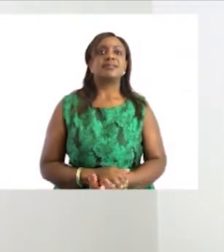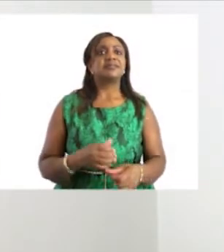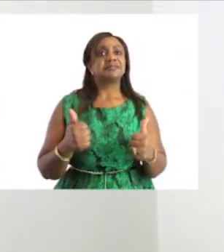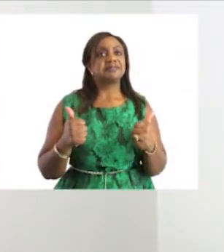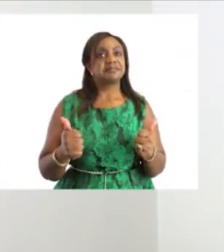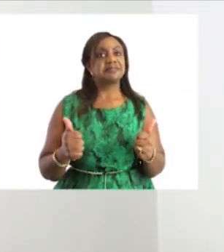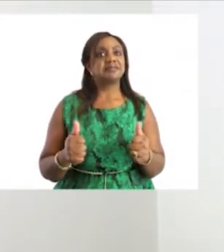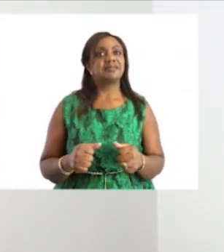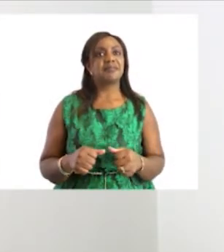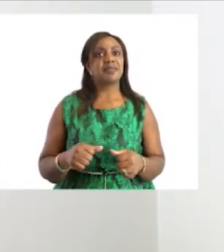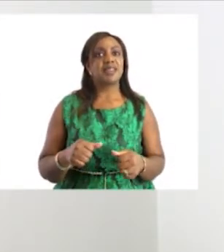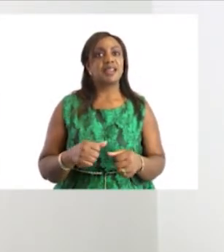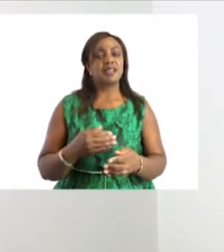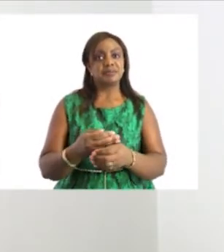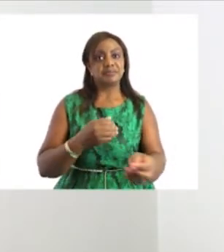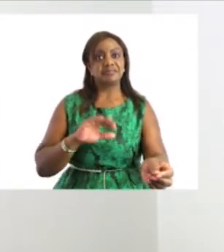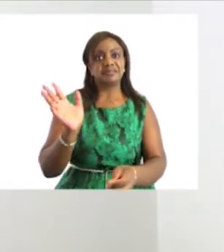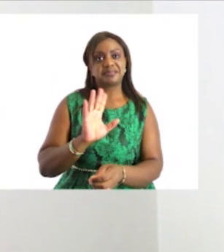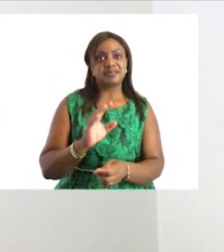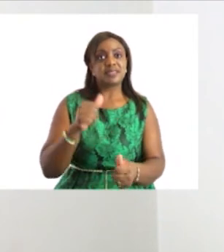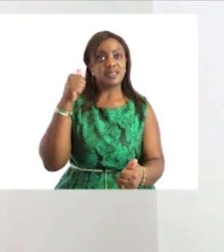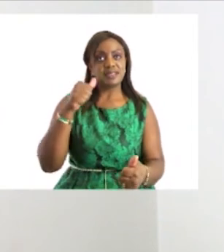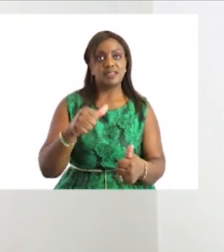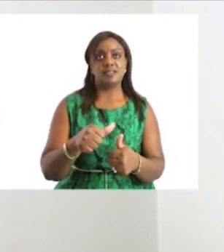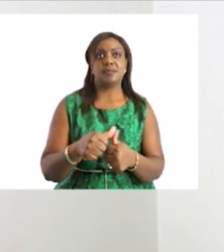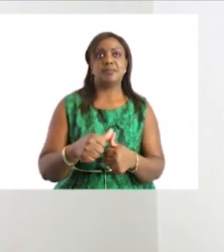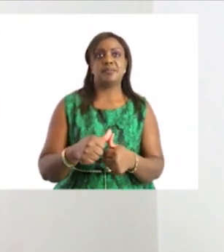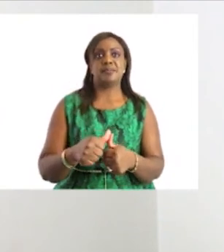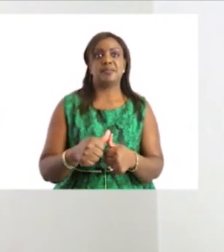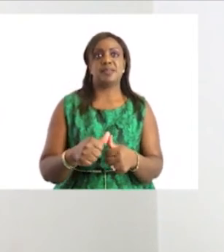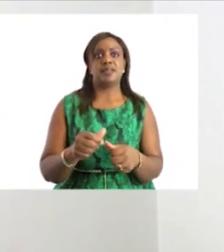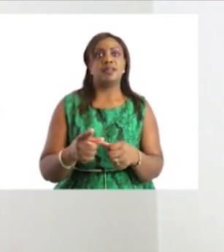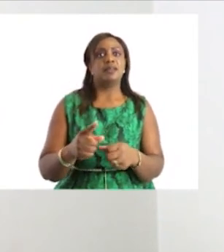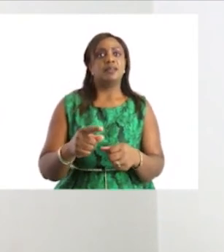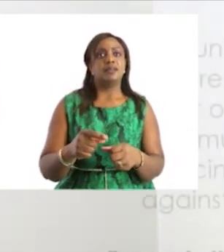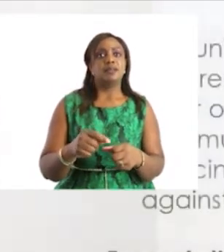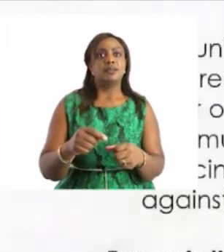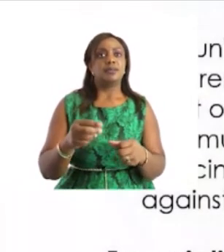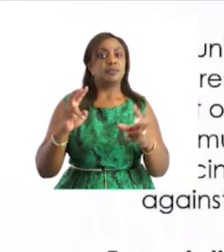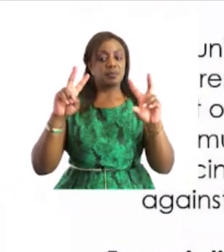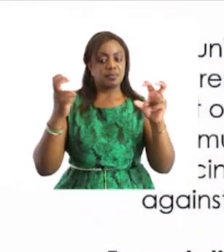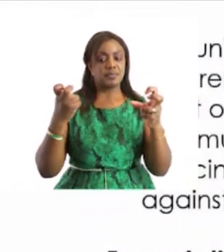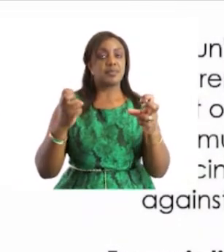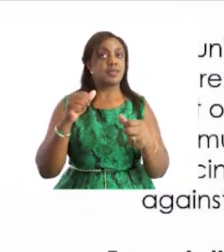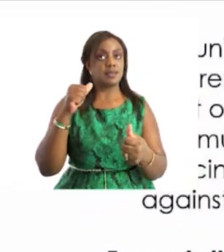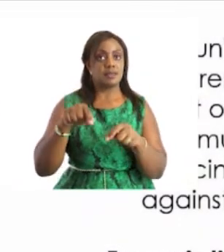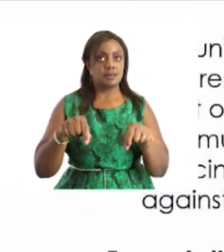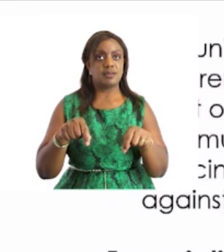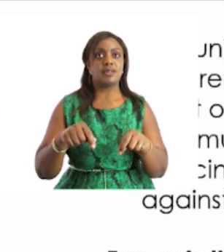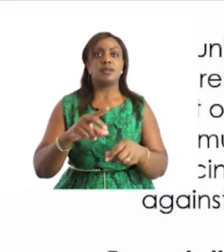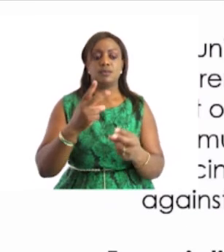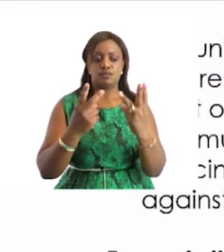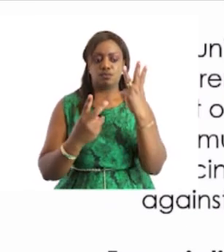Right. Before we say goodbye, I would like us to turn to something fun. Let's go to our fun quiz time. We have